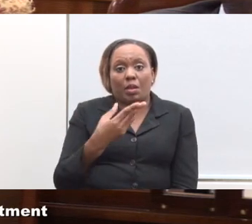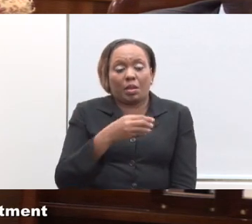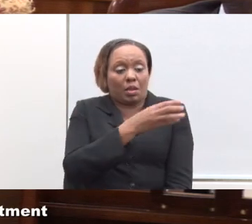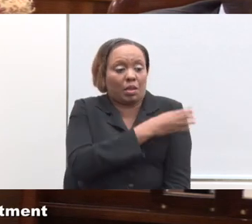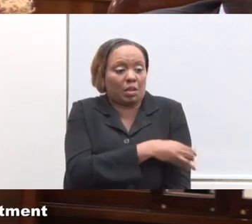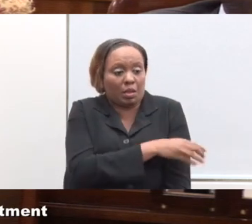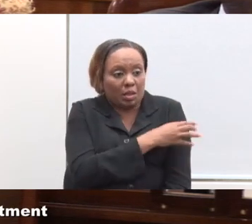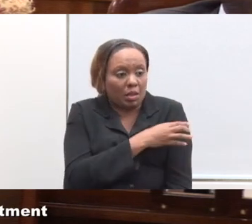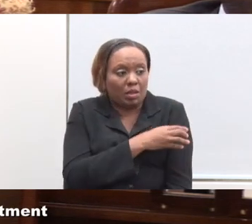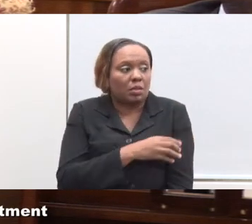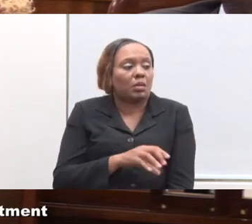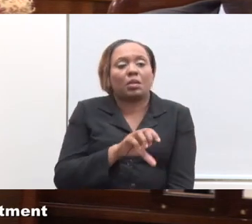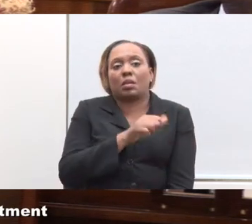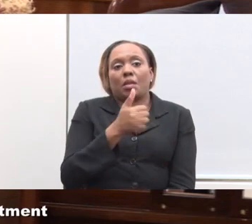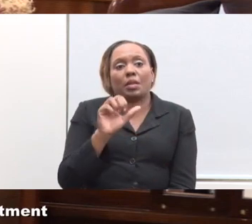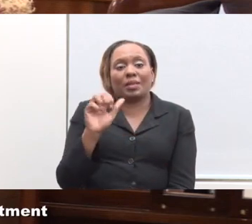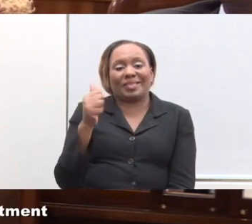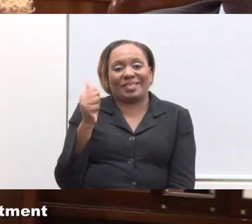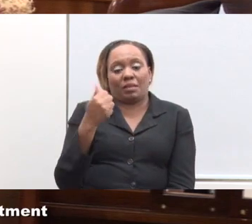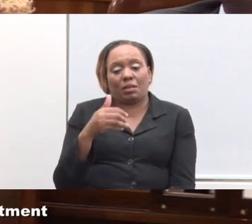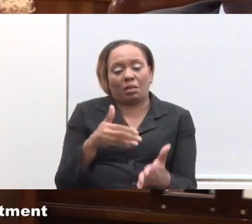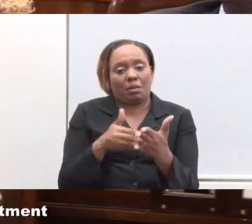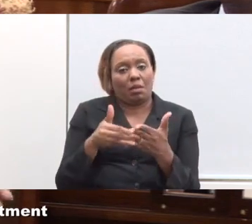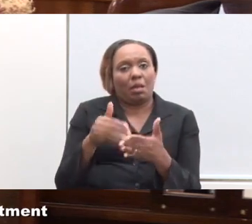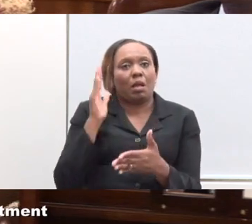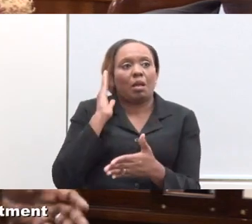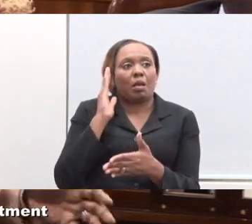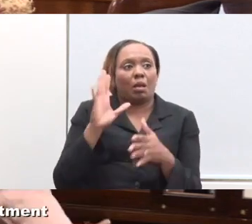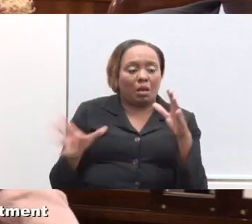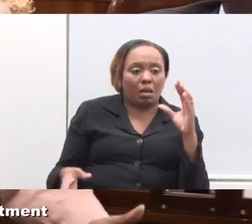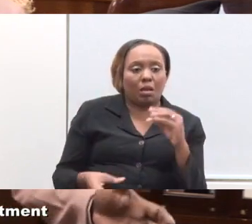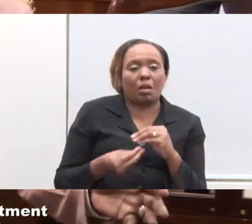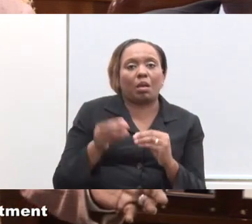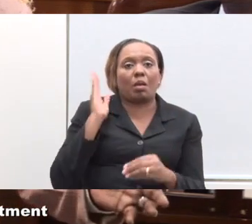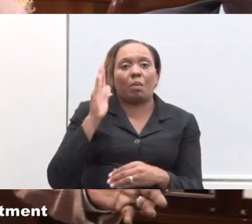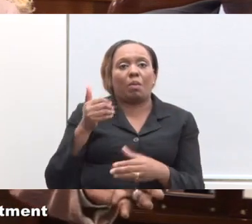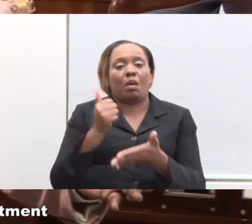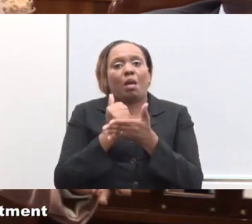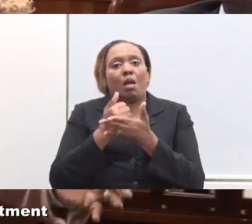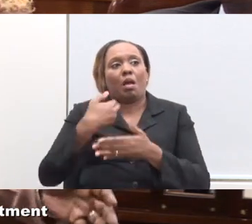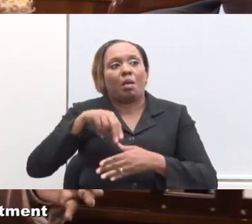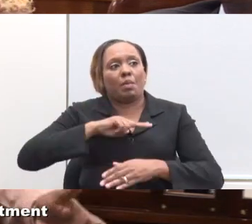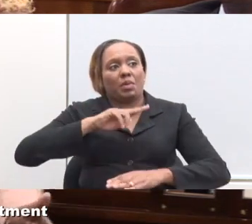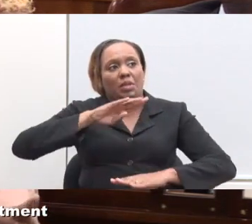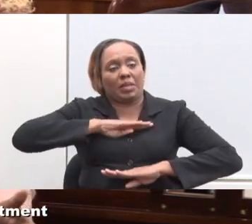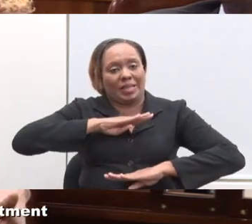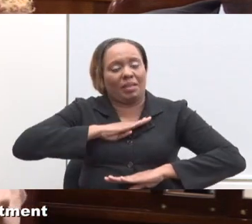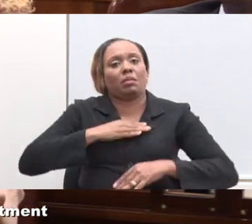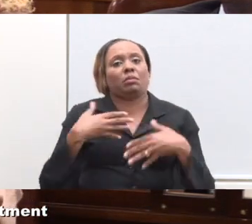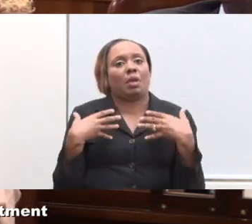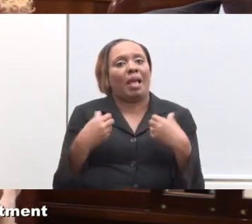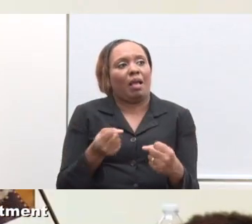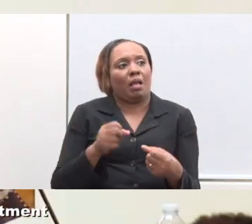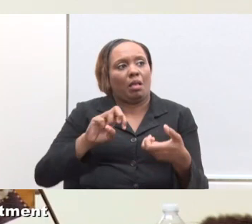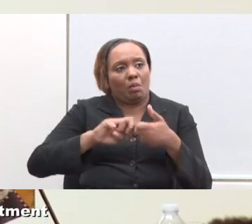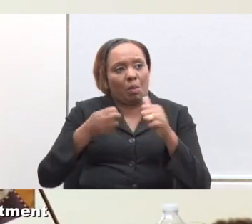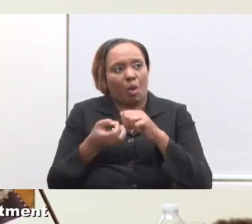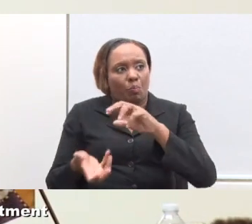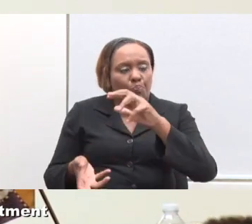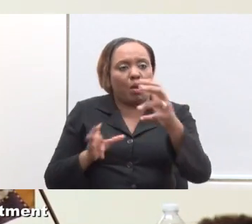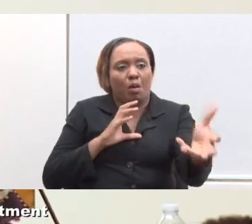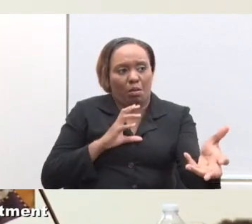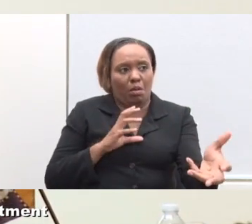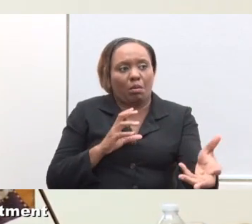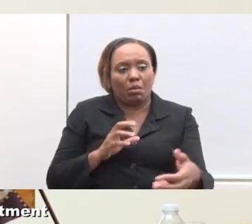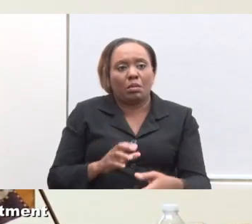another $10 million will help us be able to meet these health crises in a far better